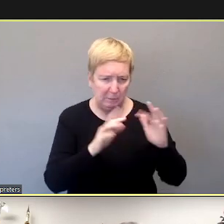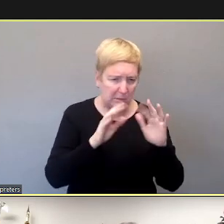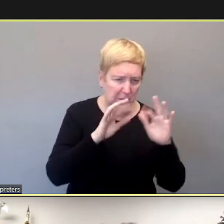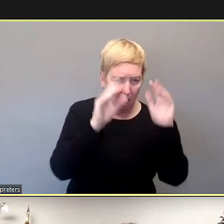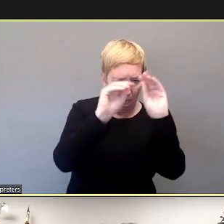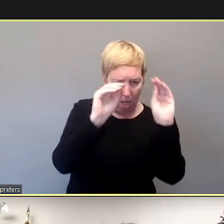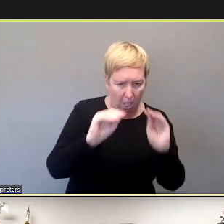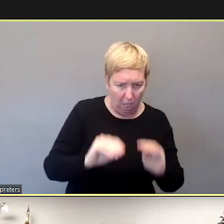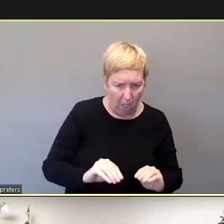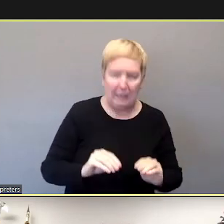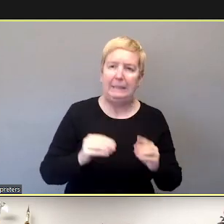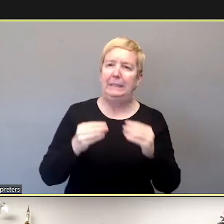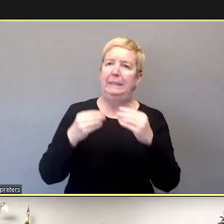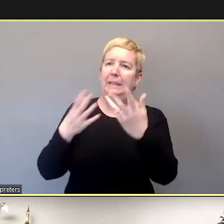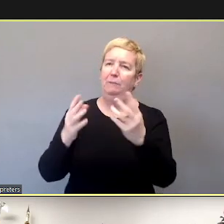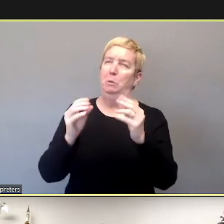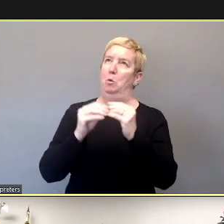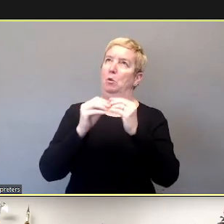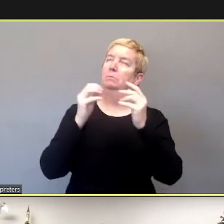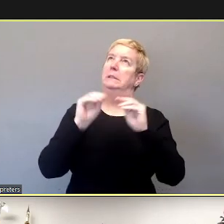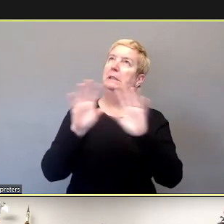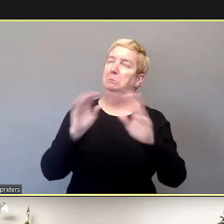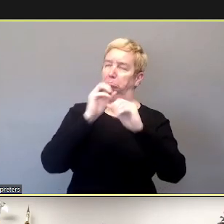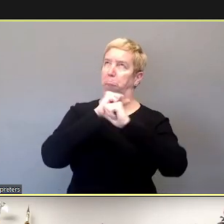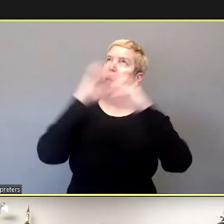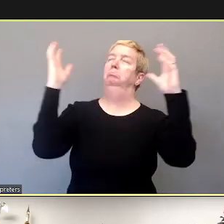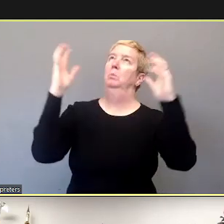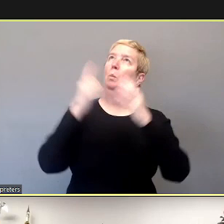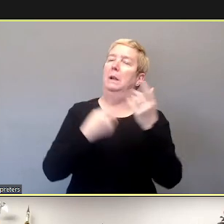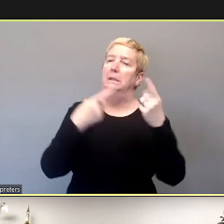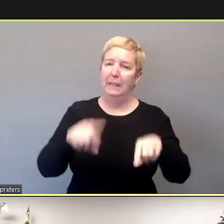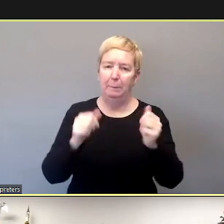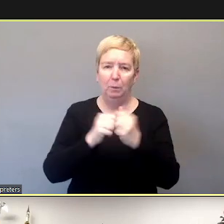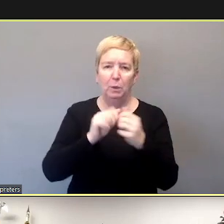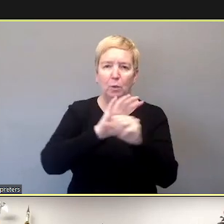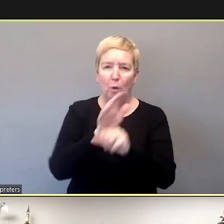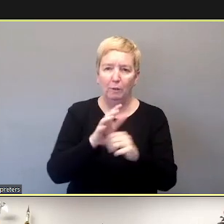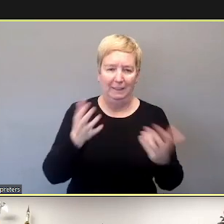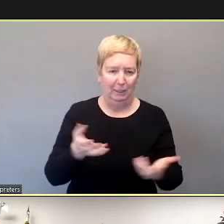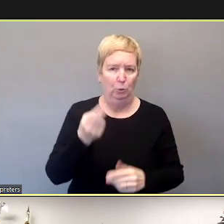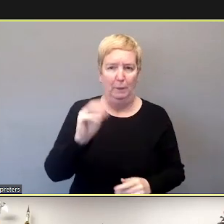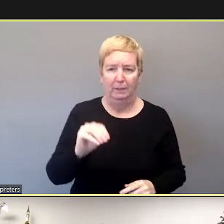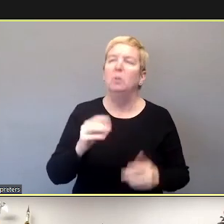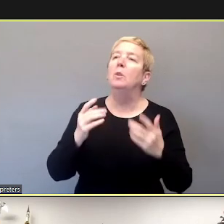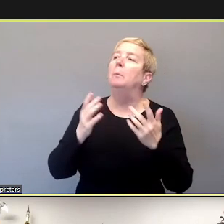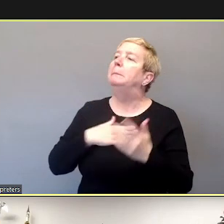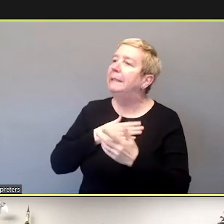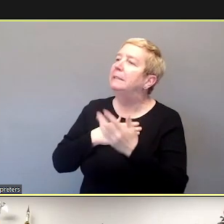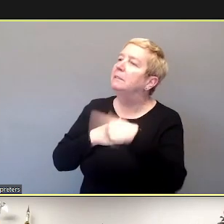what's really going on with COVID in New Mexico. So explore and let us know if you have questions. Next slide, please.